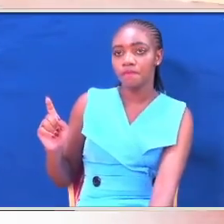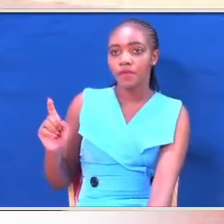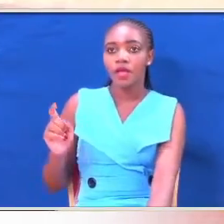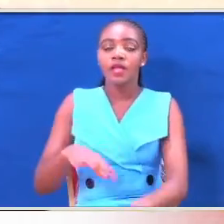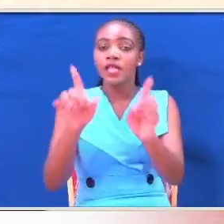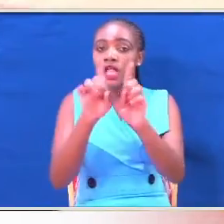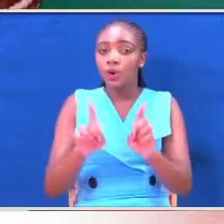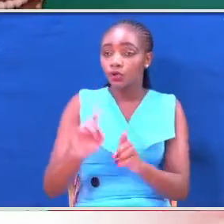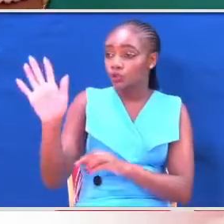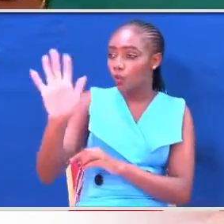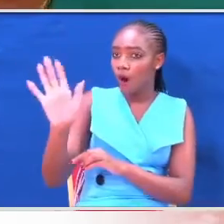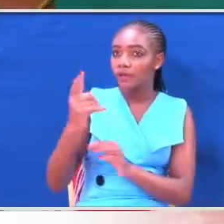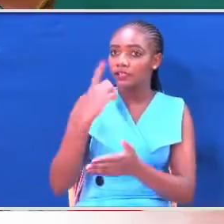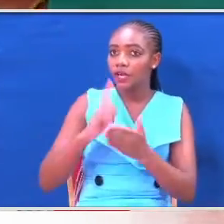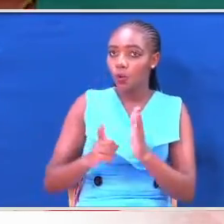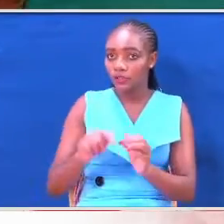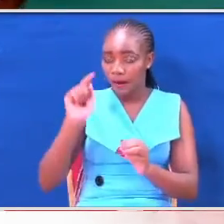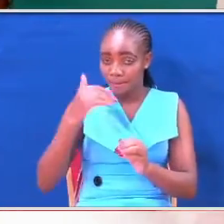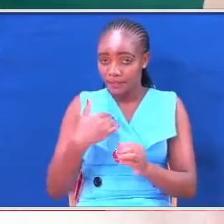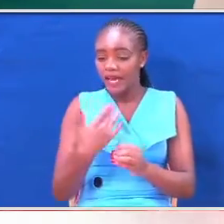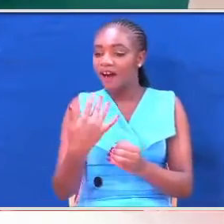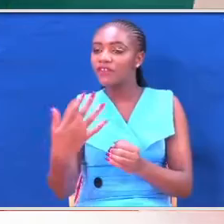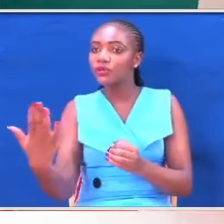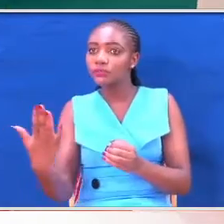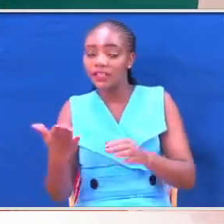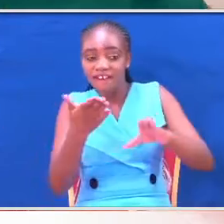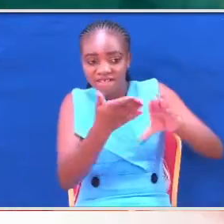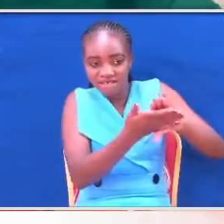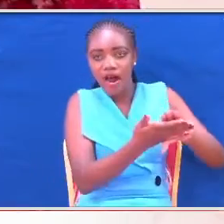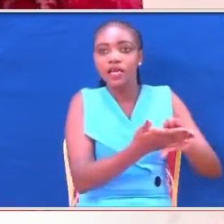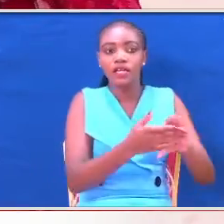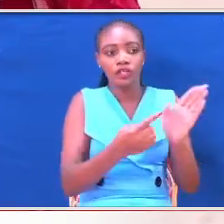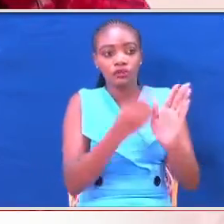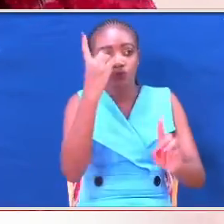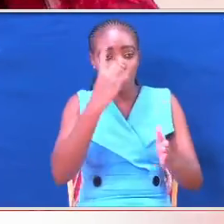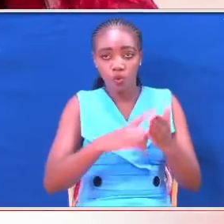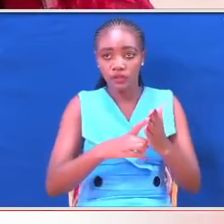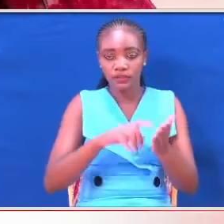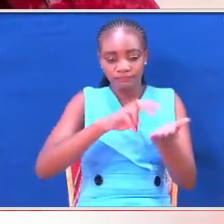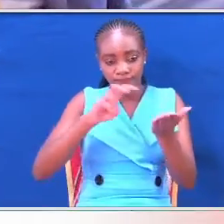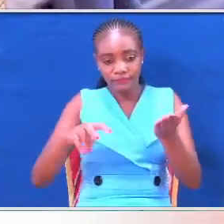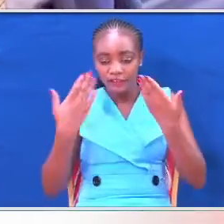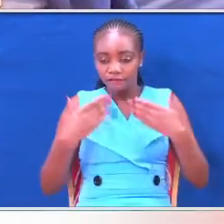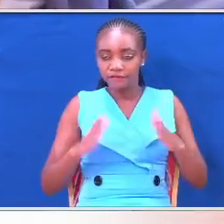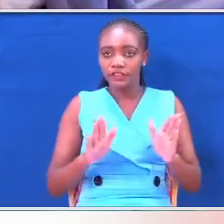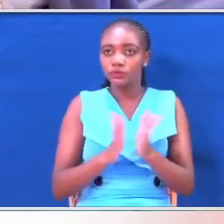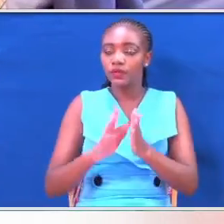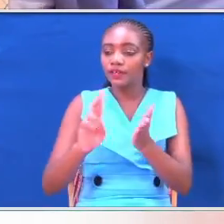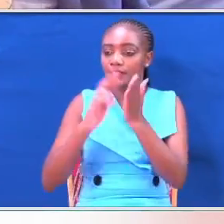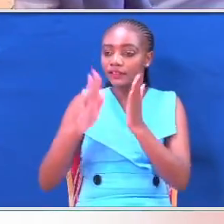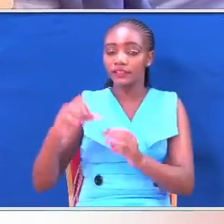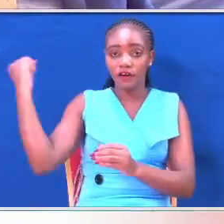Although Wiper has vowed to file the official papers documenting its decision to pull out of NASA with the Registrar of